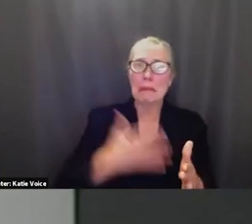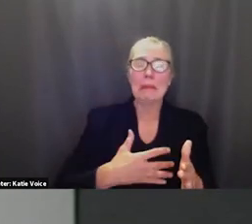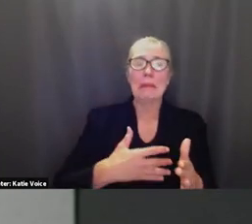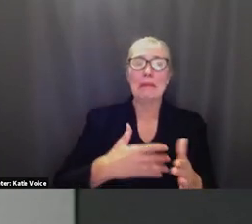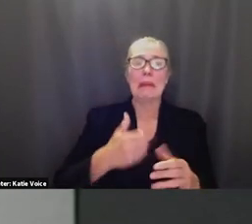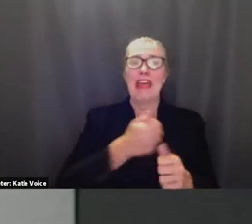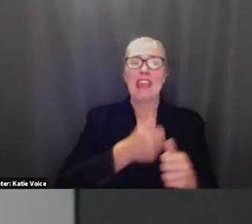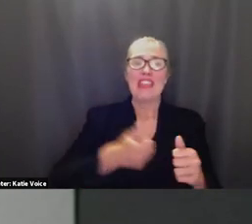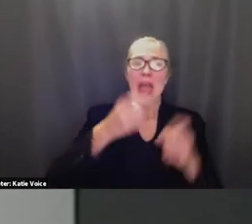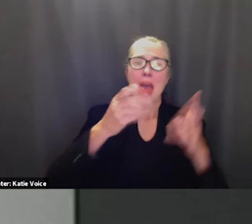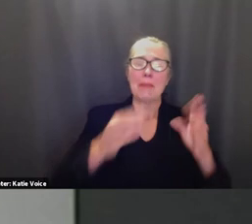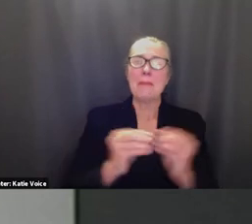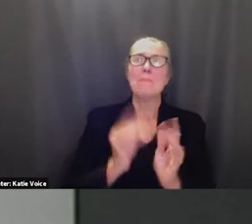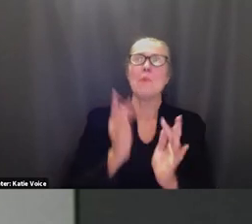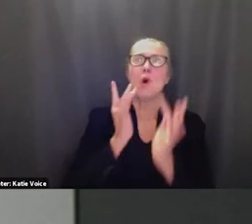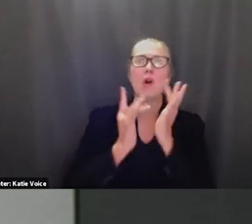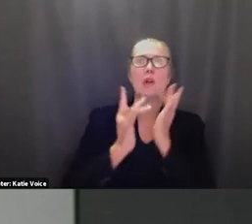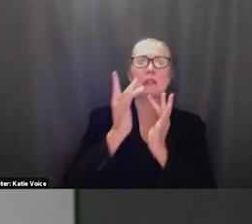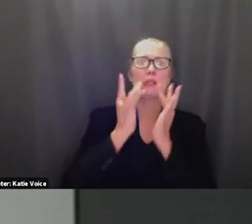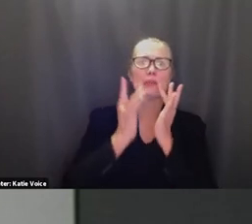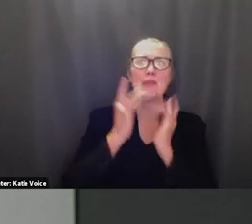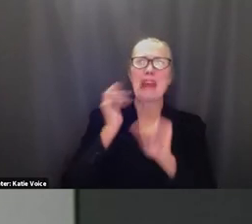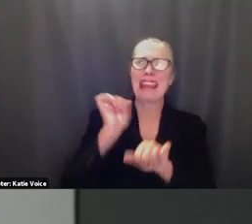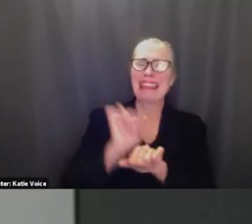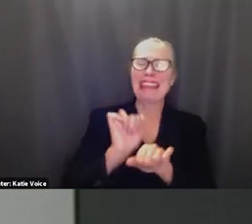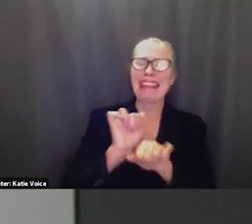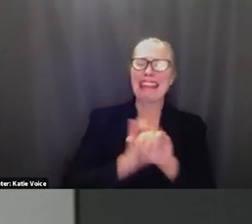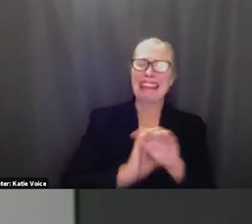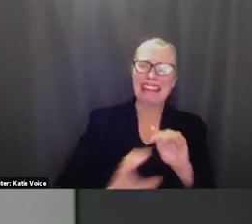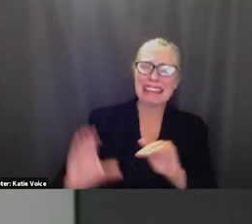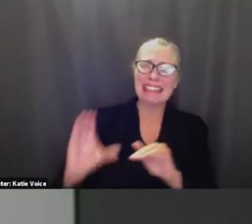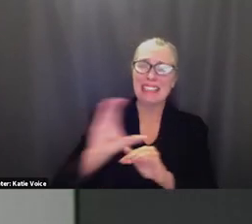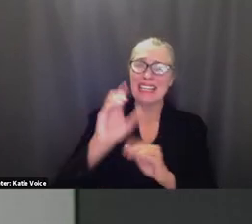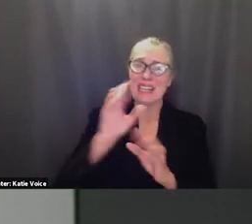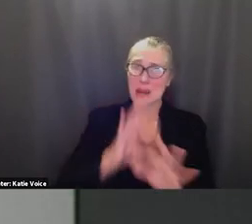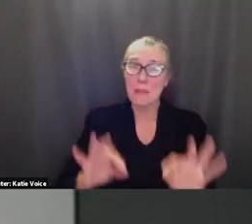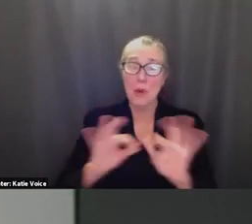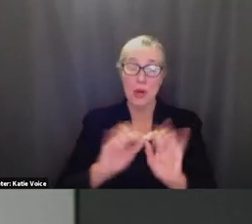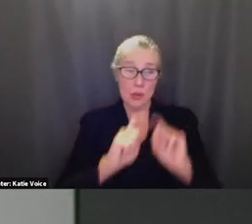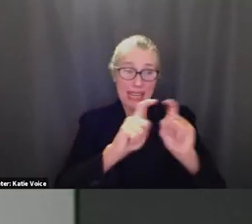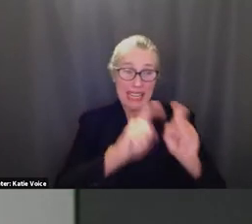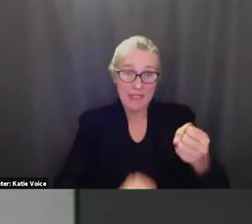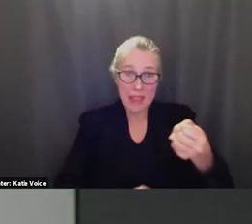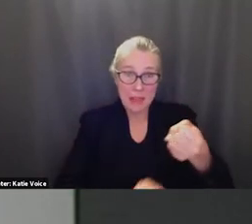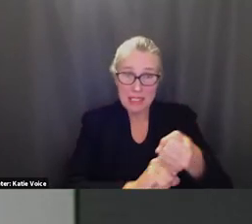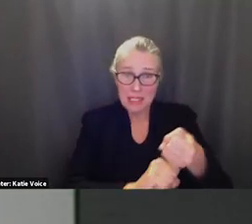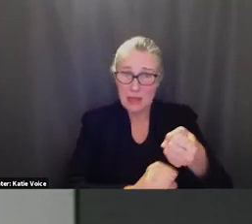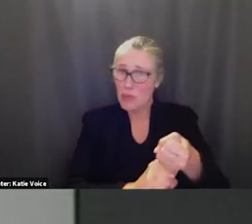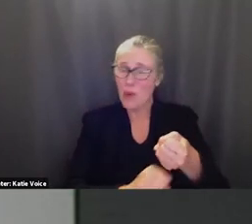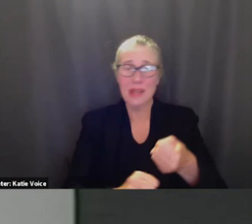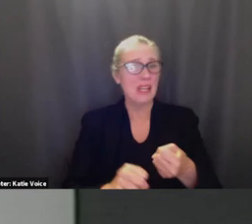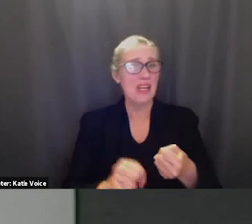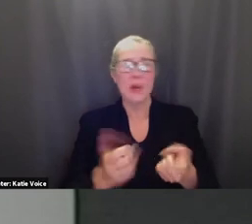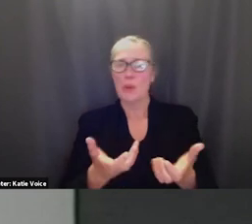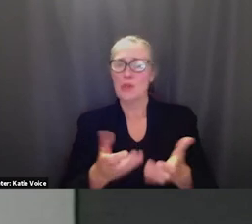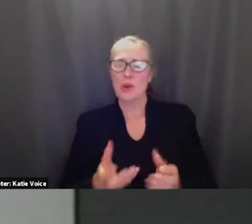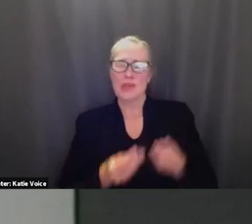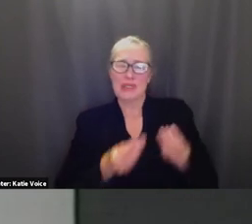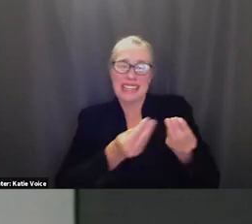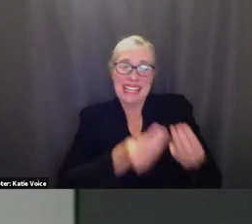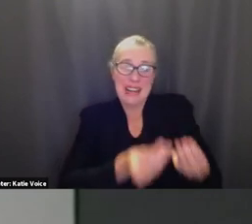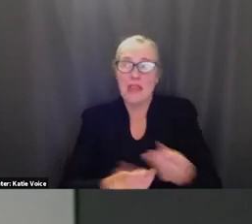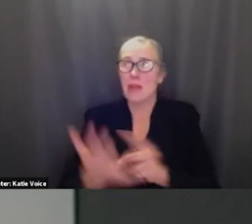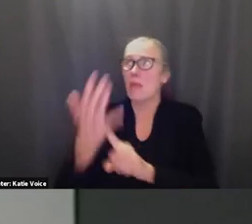support we need as miss alvarez said um so they are uh not put under more stress so